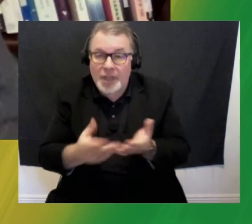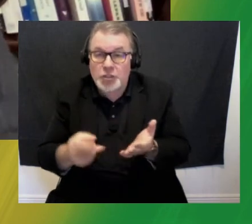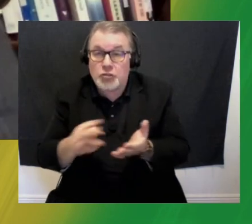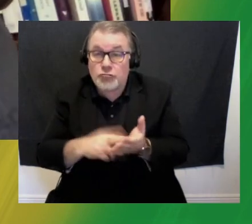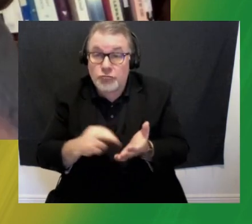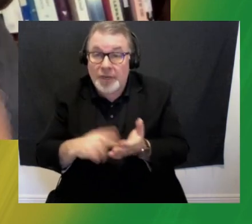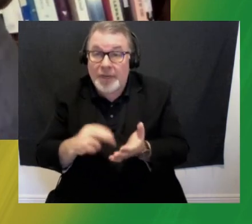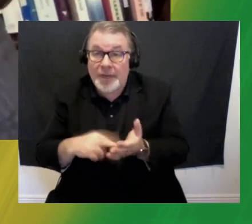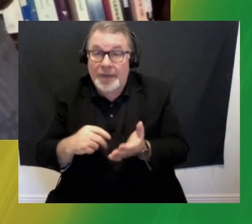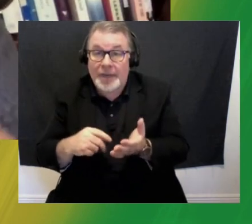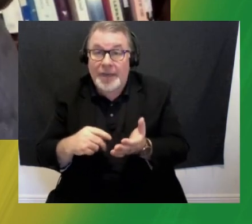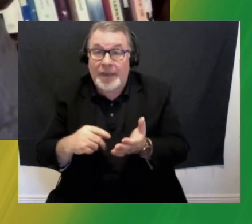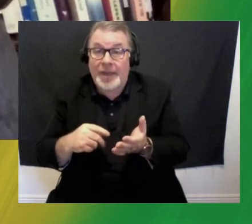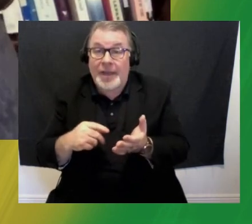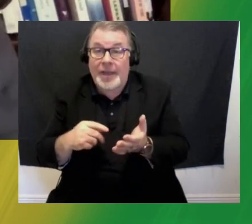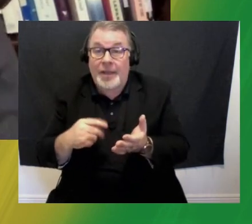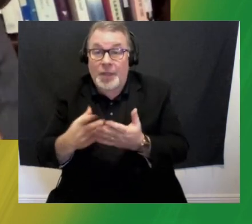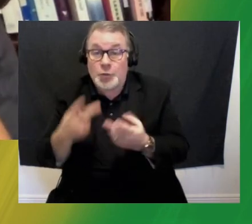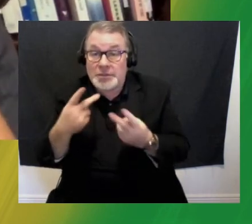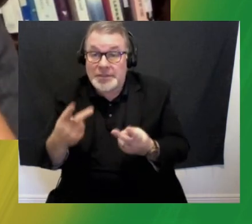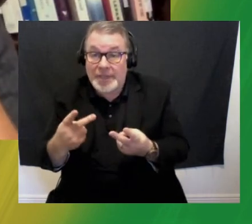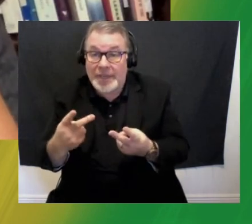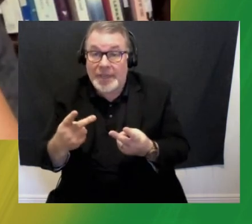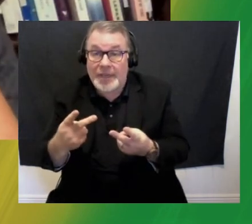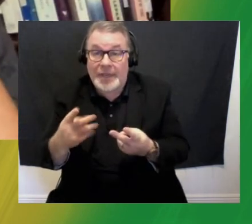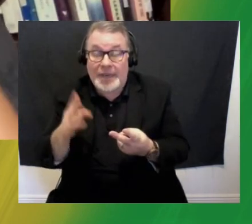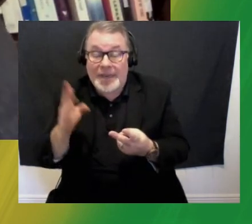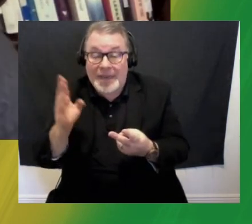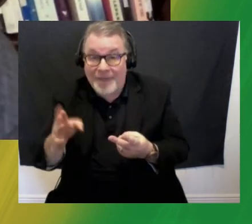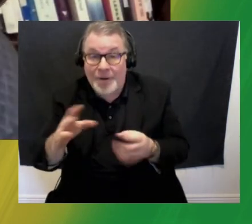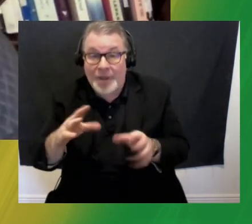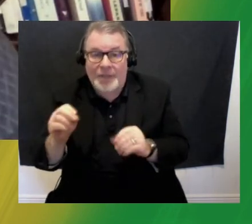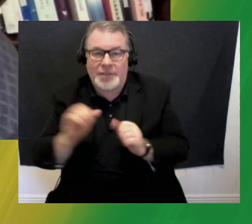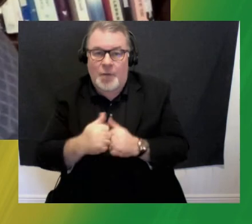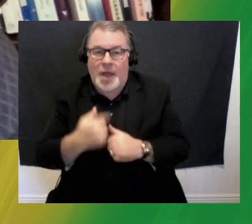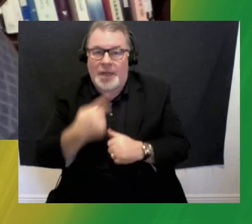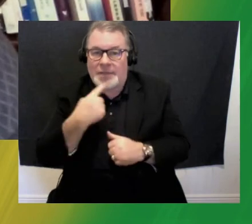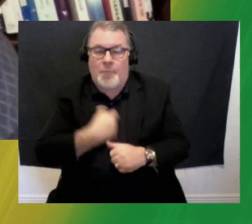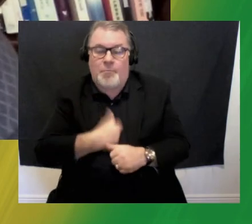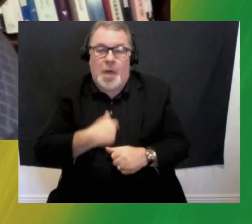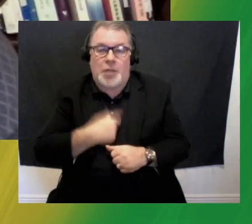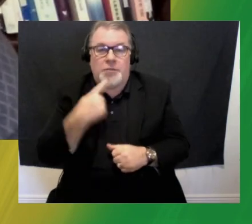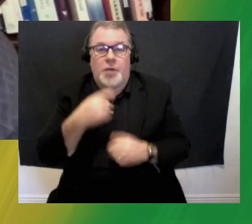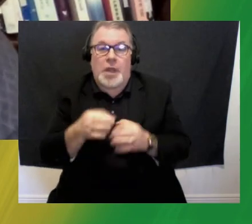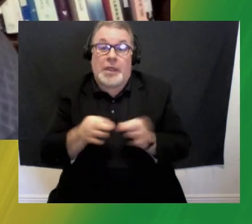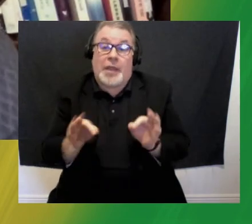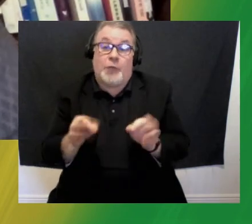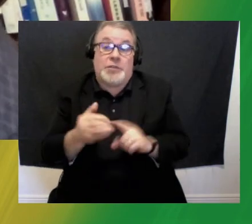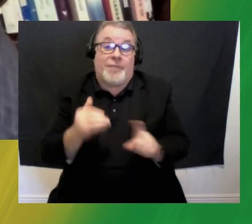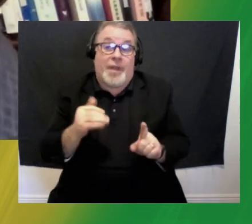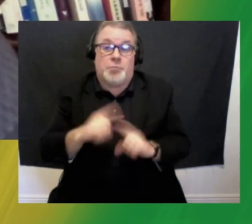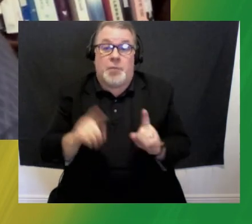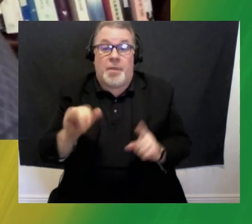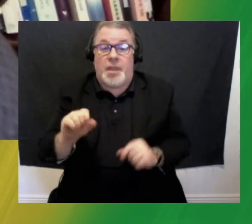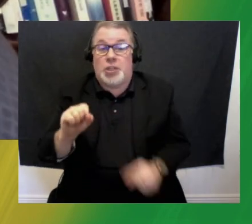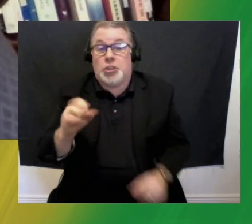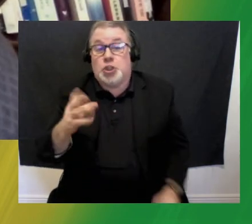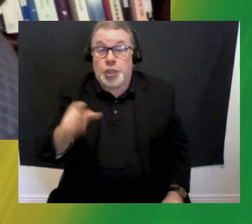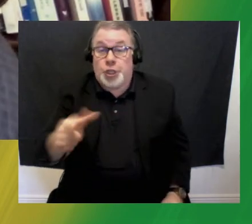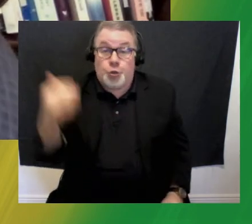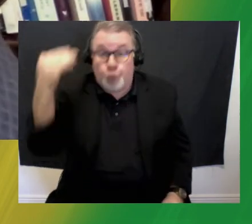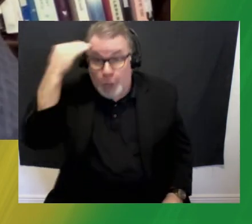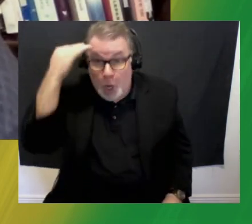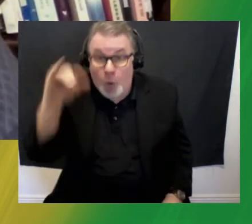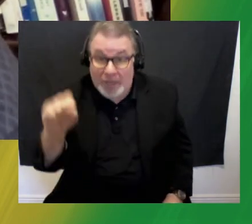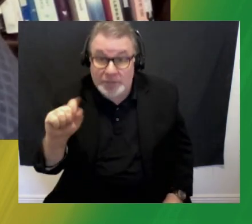but the stuff you see never leaves you. This is the way that I put it, and I apologize for the language in advance, but the shit you know is the shit